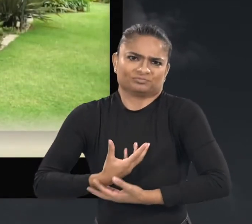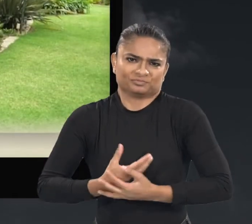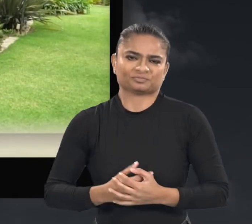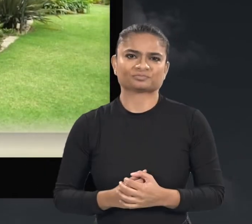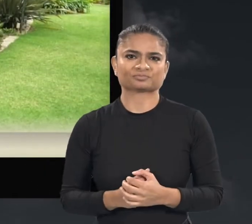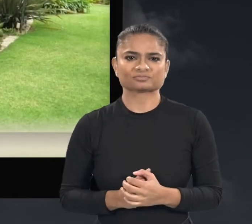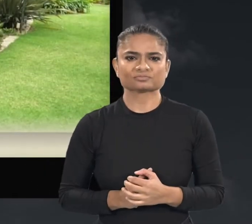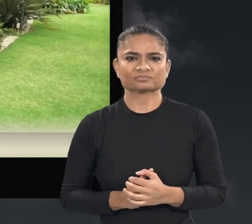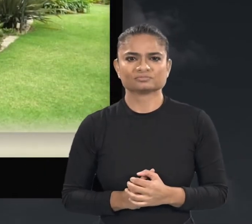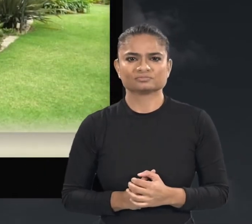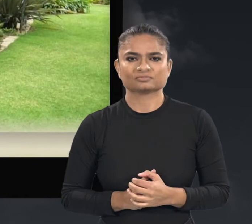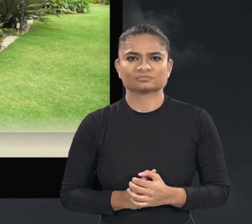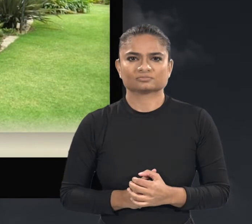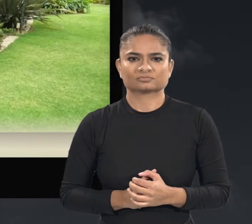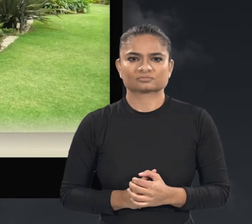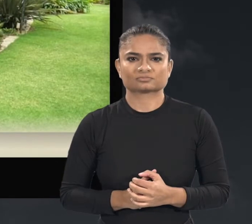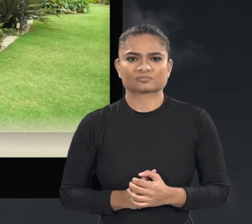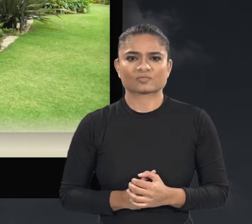FISO.